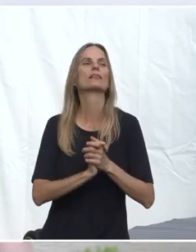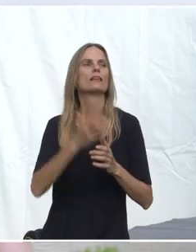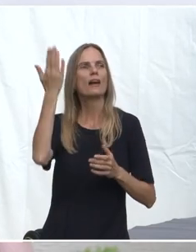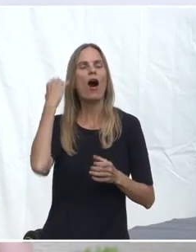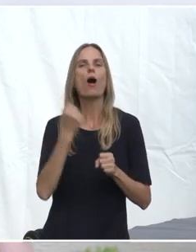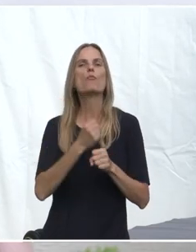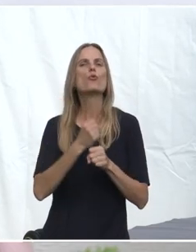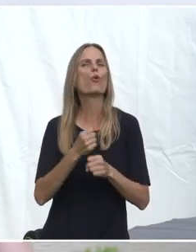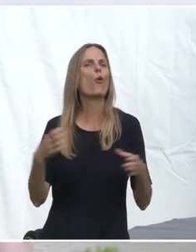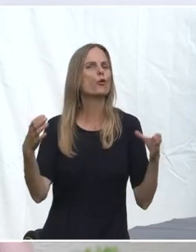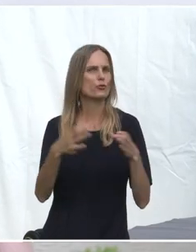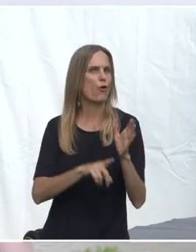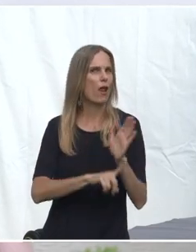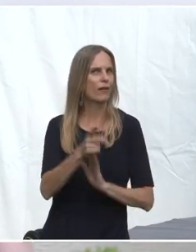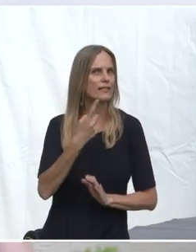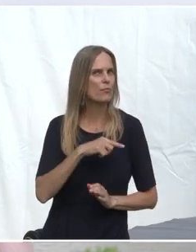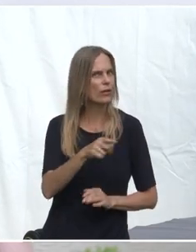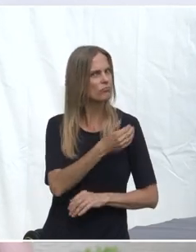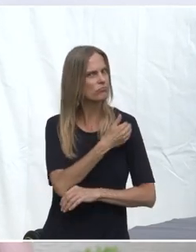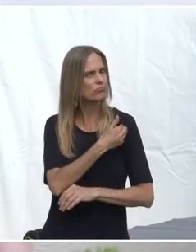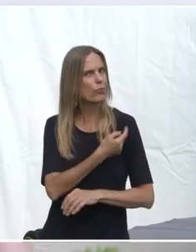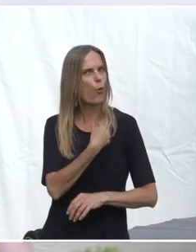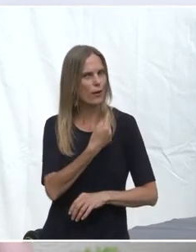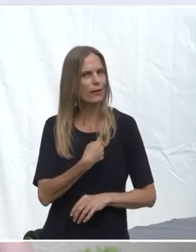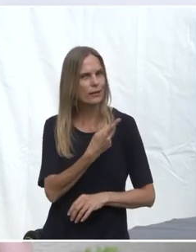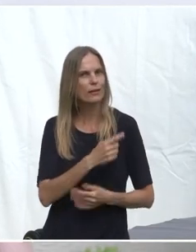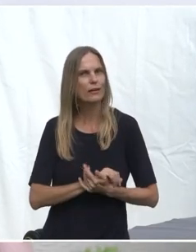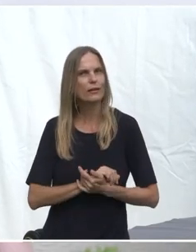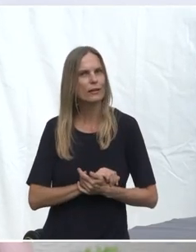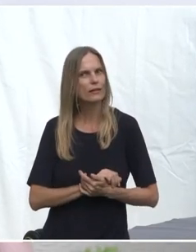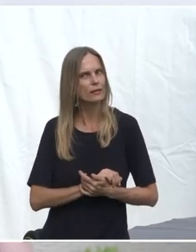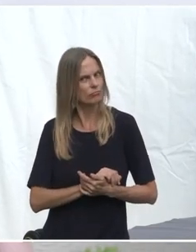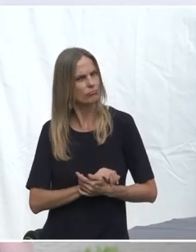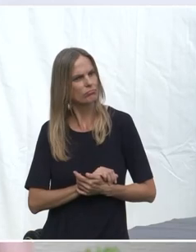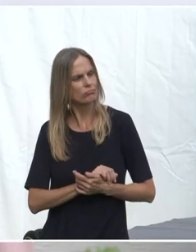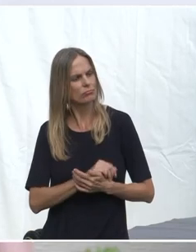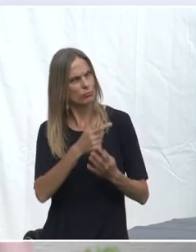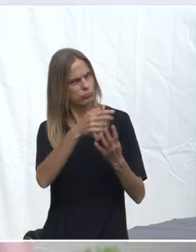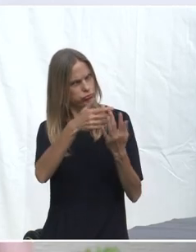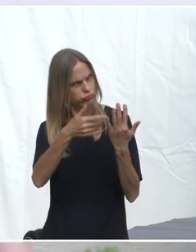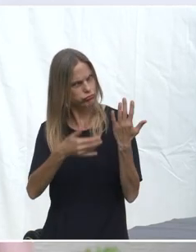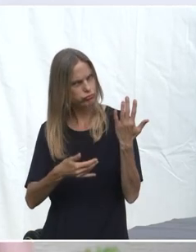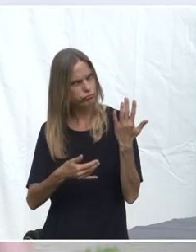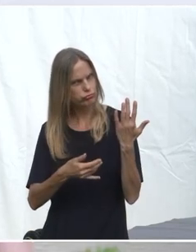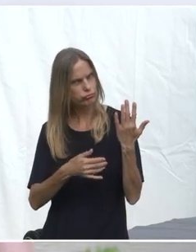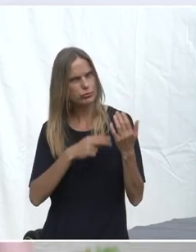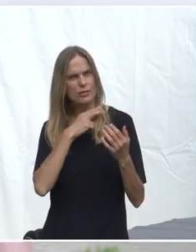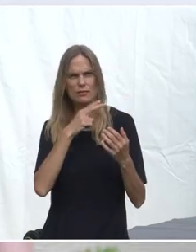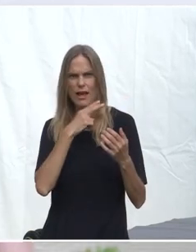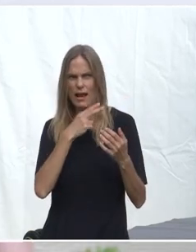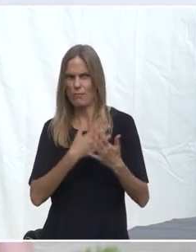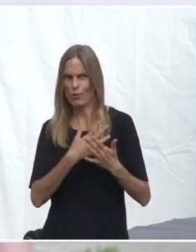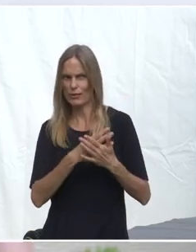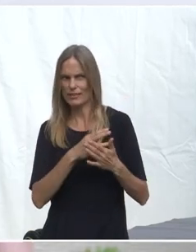working together, she was like, you know, you have so many of the symptoms. I was like, nah.